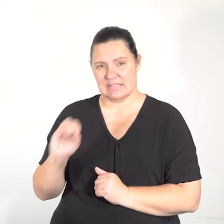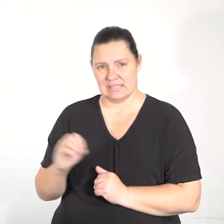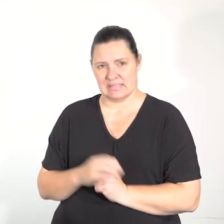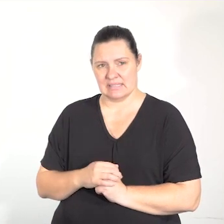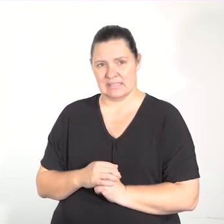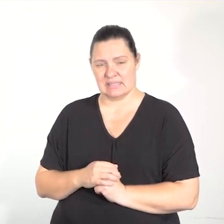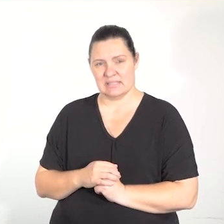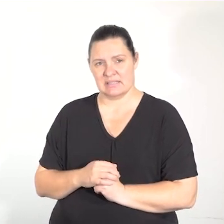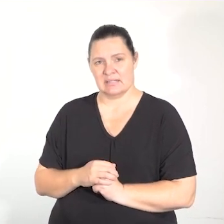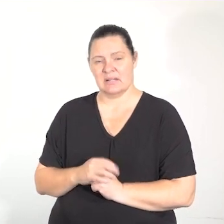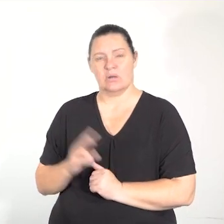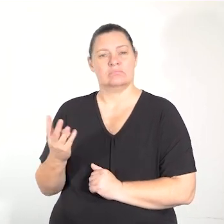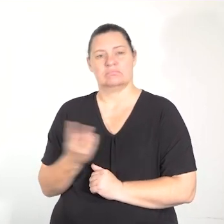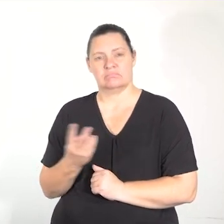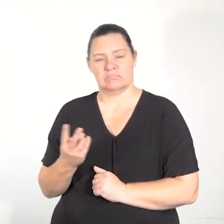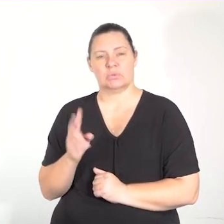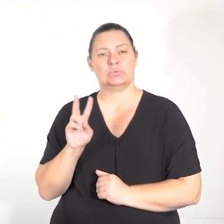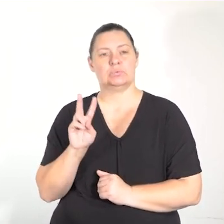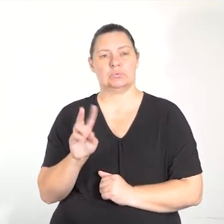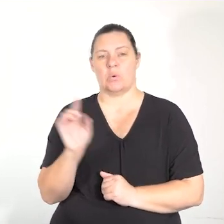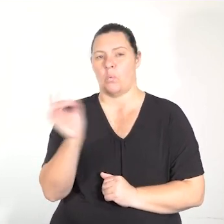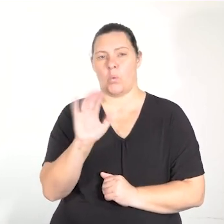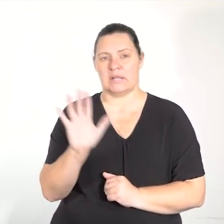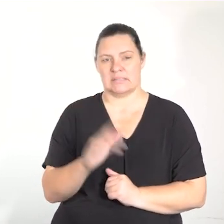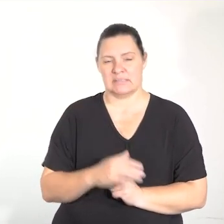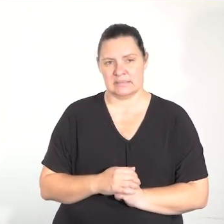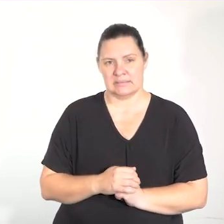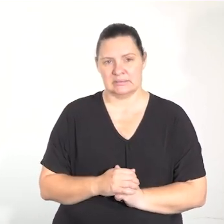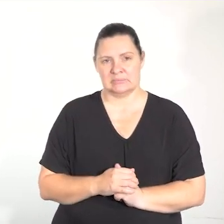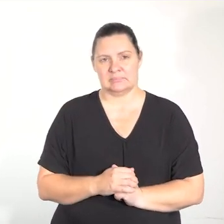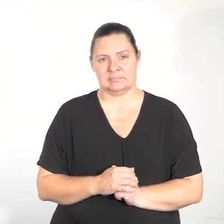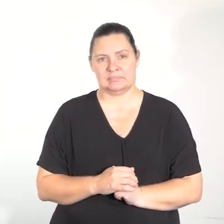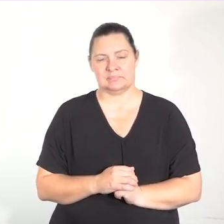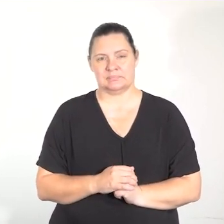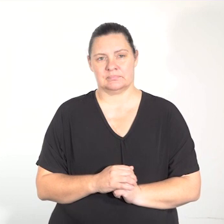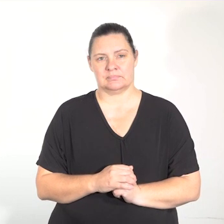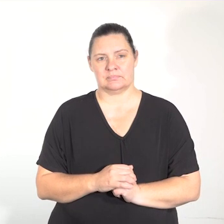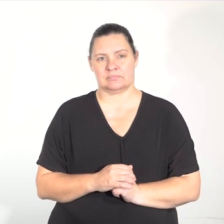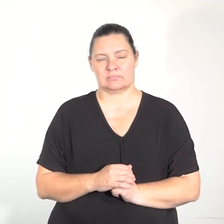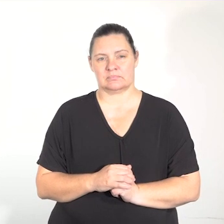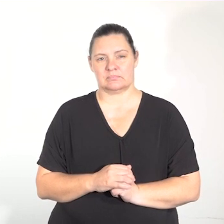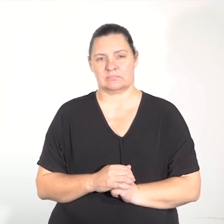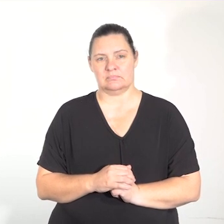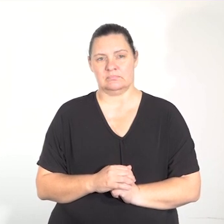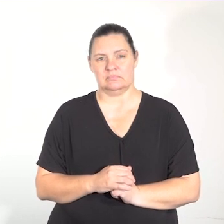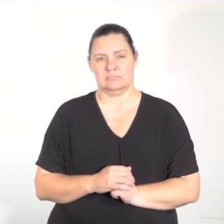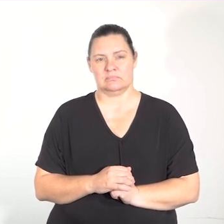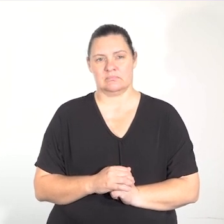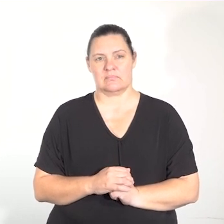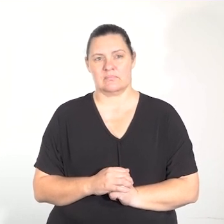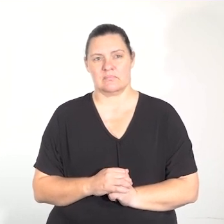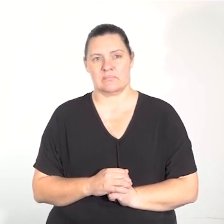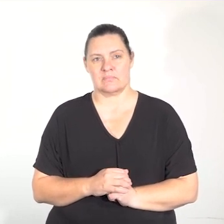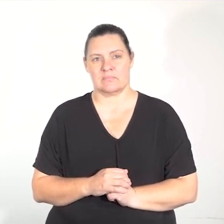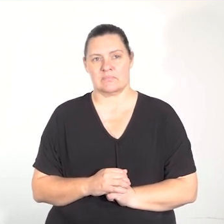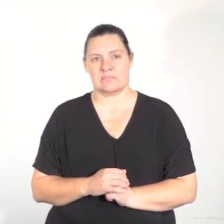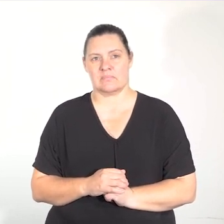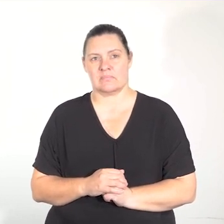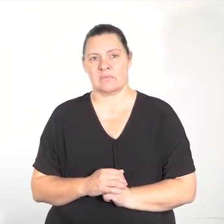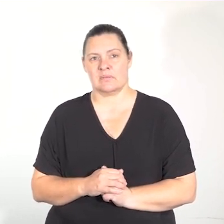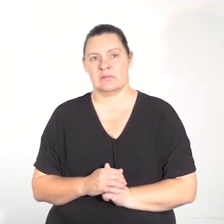70, the 2 only appears once, right? And then, or maybe I should write there